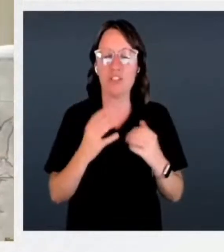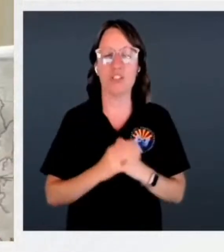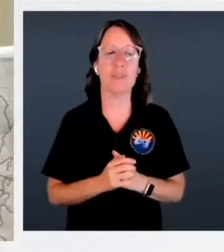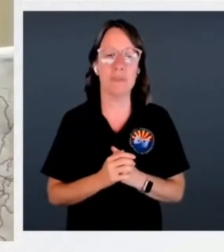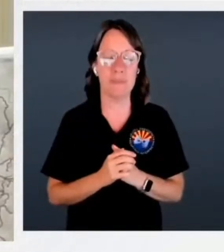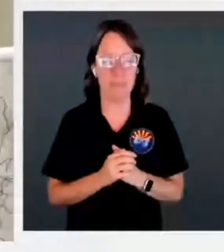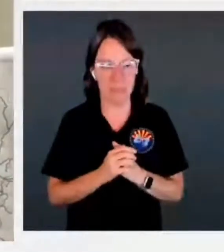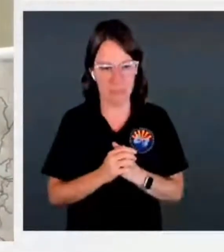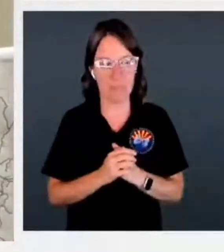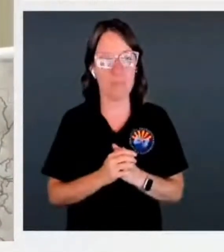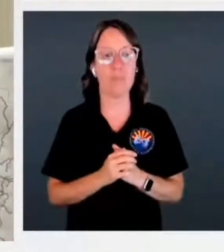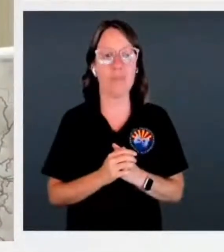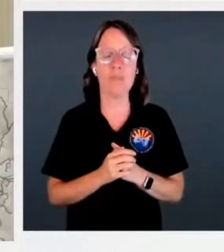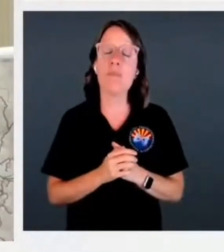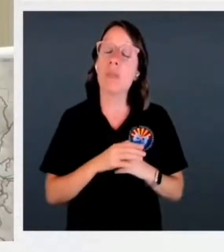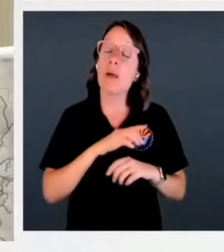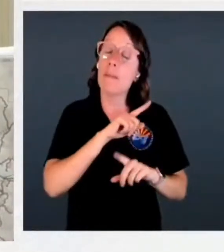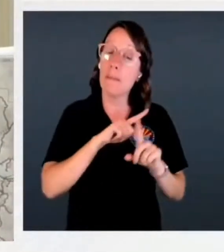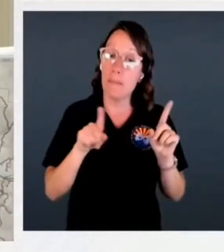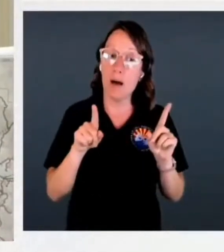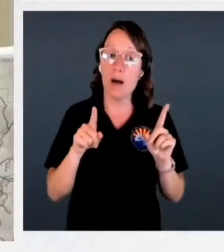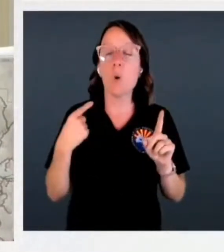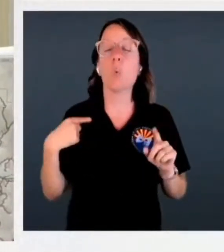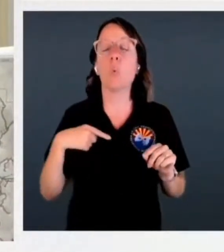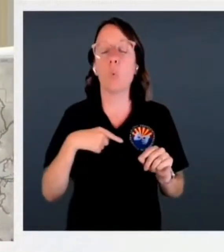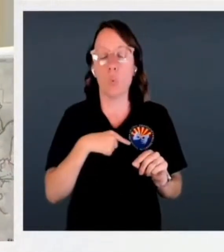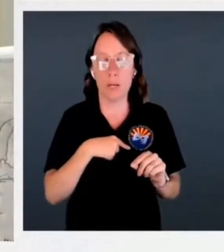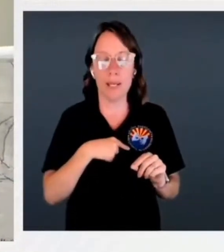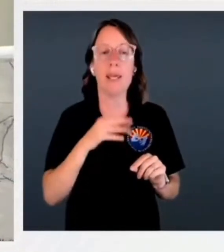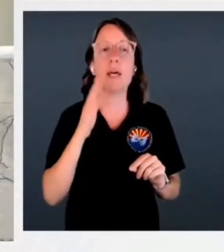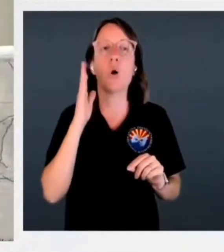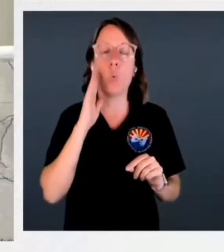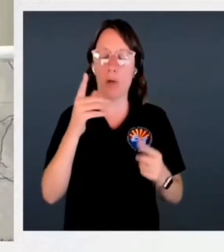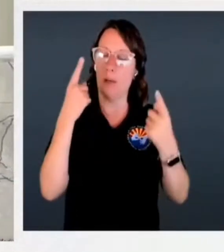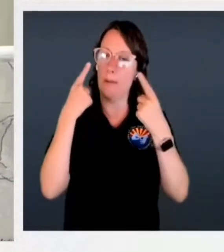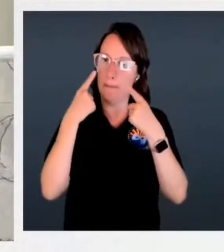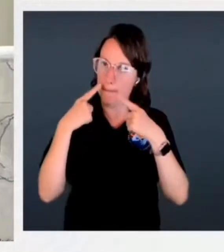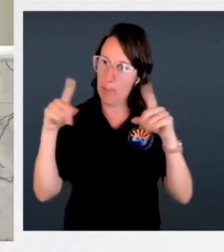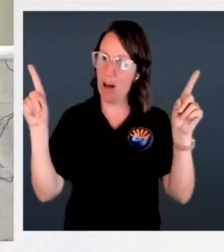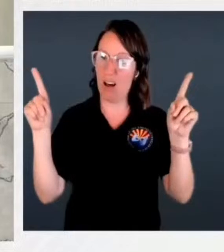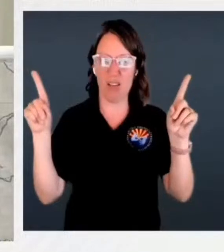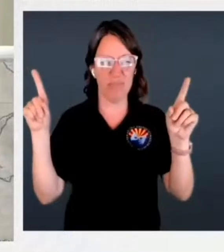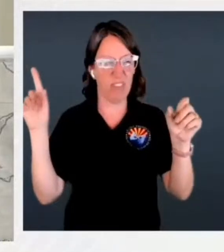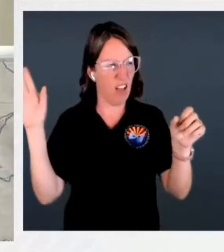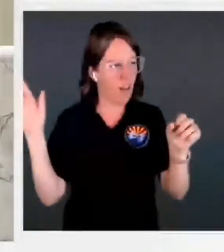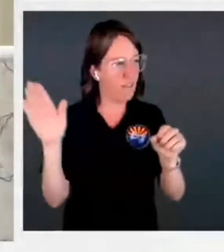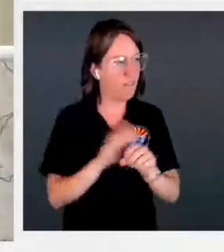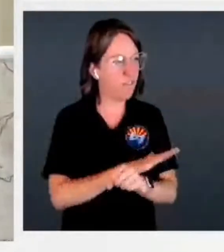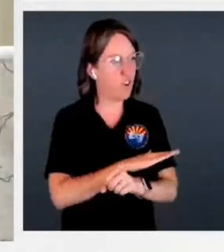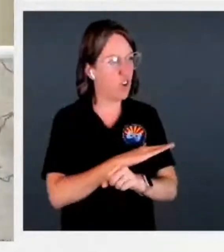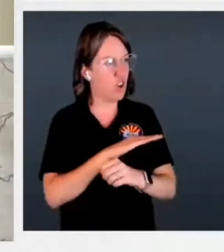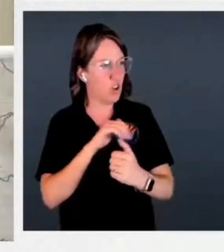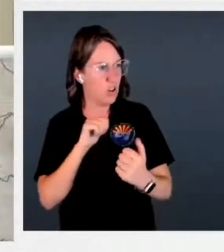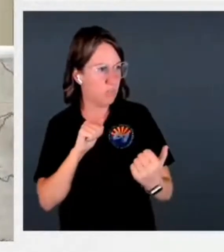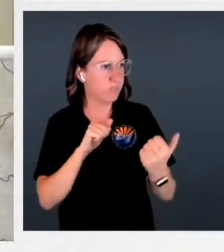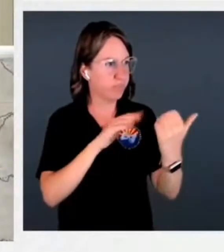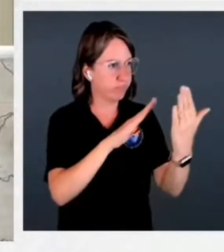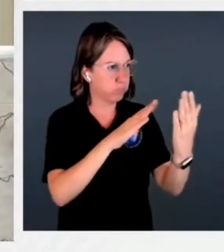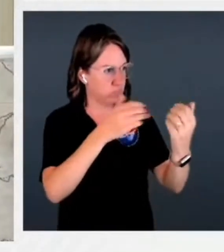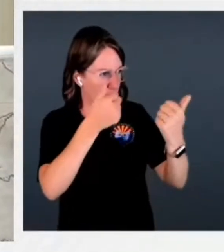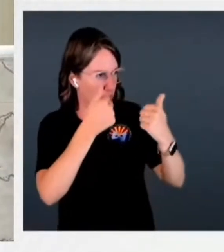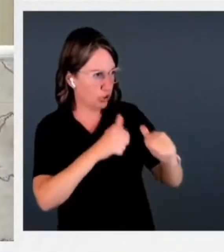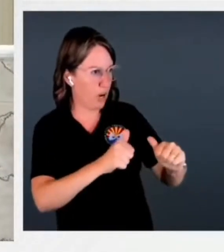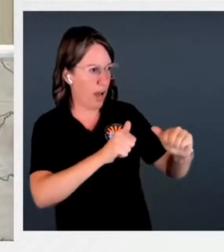say is we are going to continue to win. We've been in a full suppression strategy since we started, and the tactics that